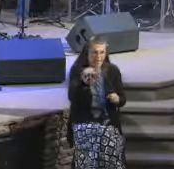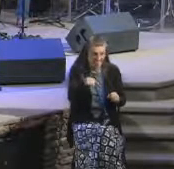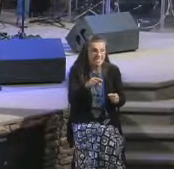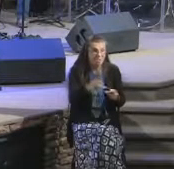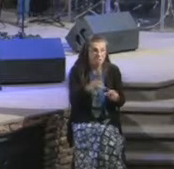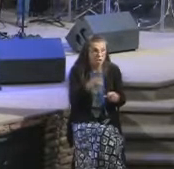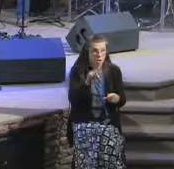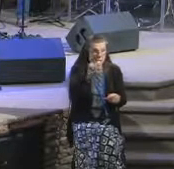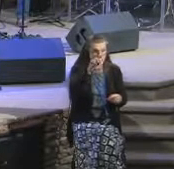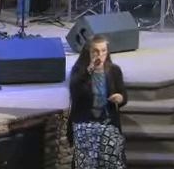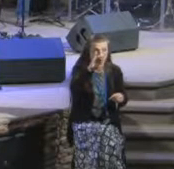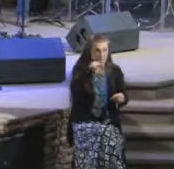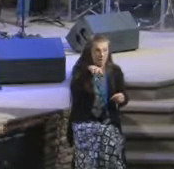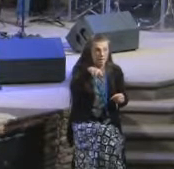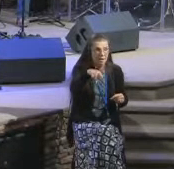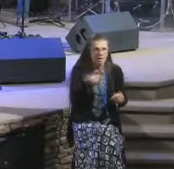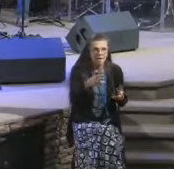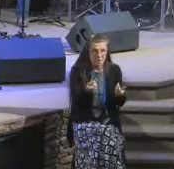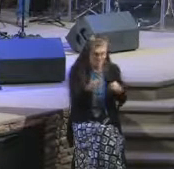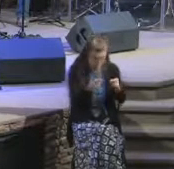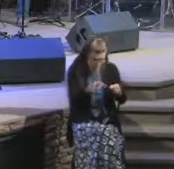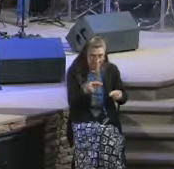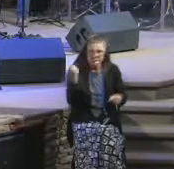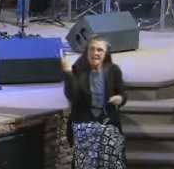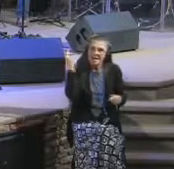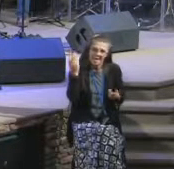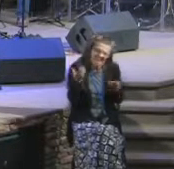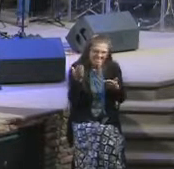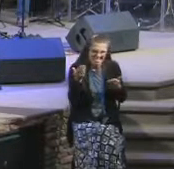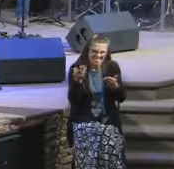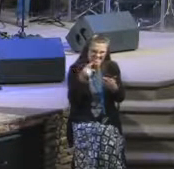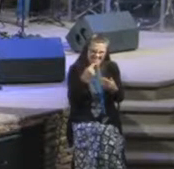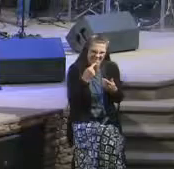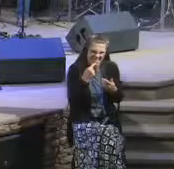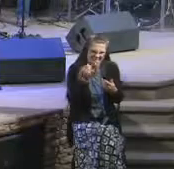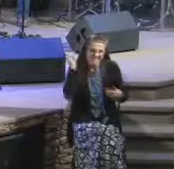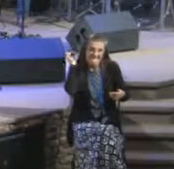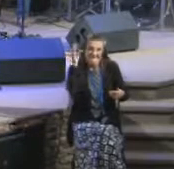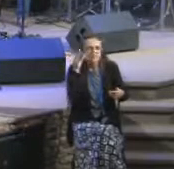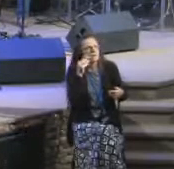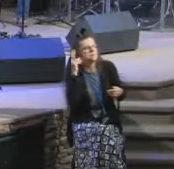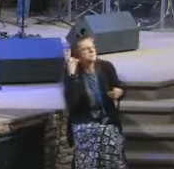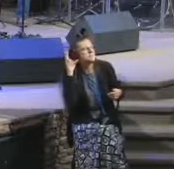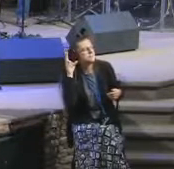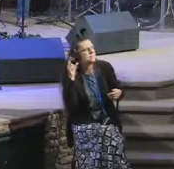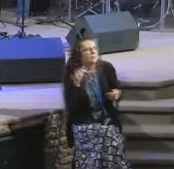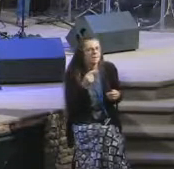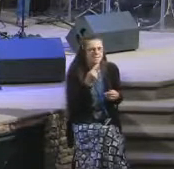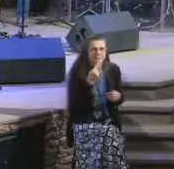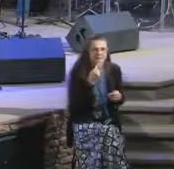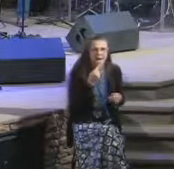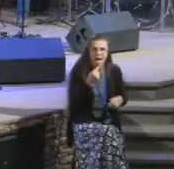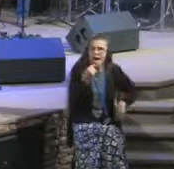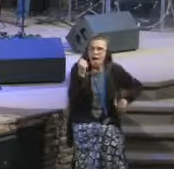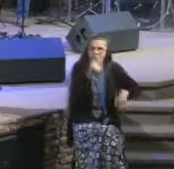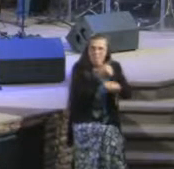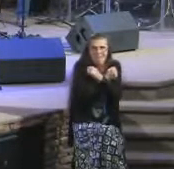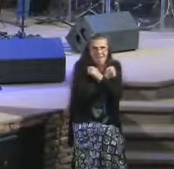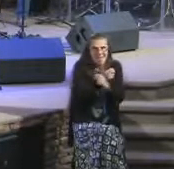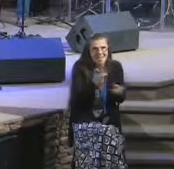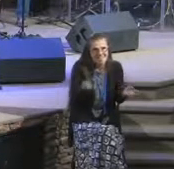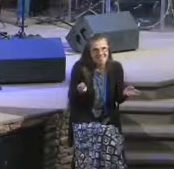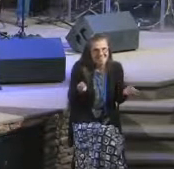that they were going on, and he even kind of threw a little softball out for us to hit and said, I sure would be nice,